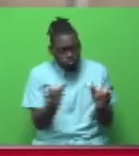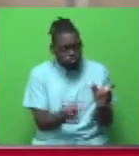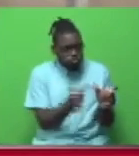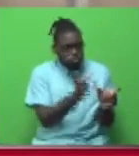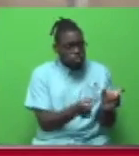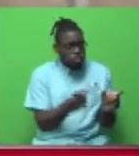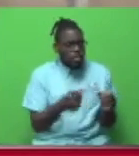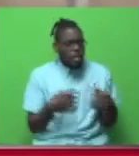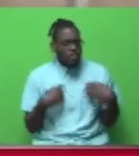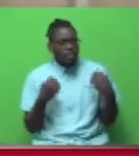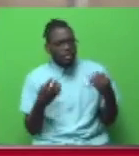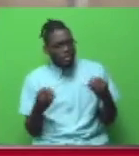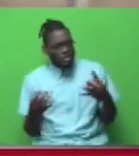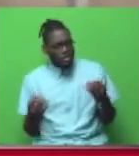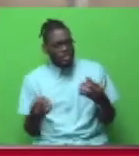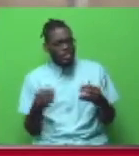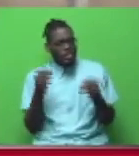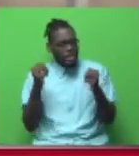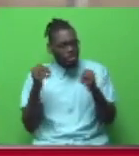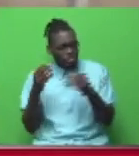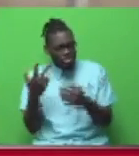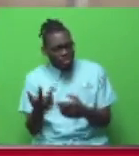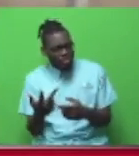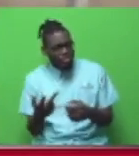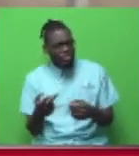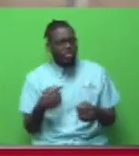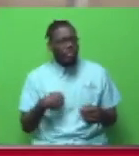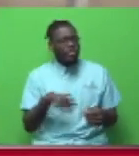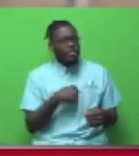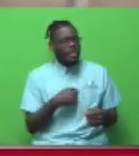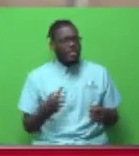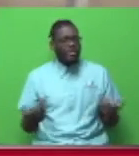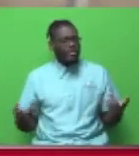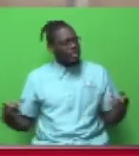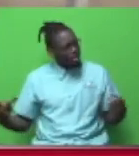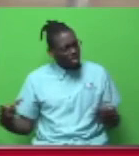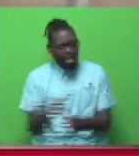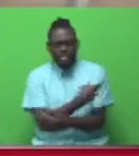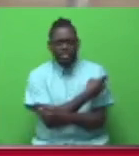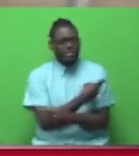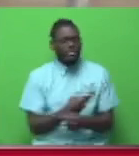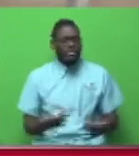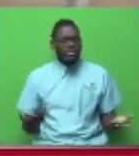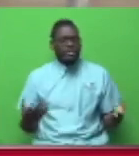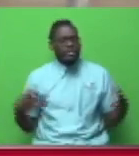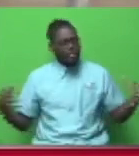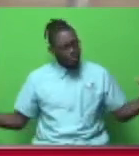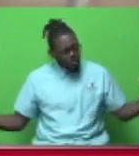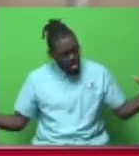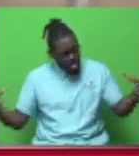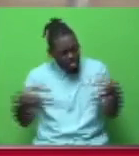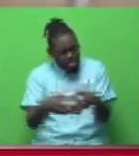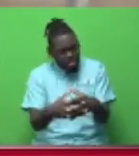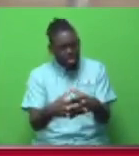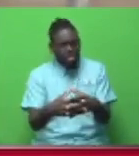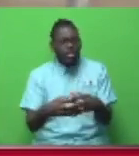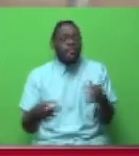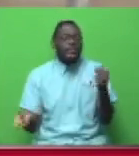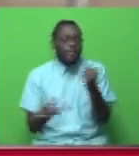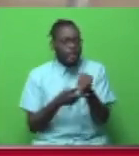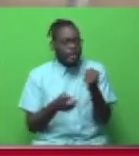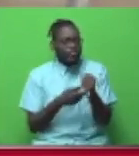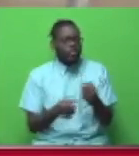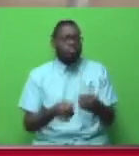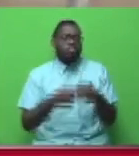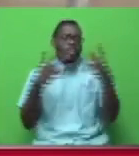expenditure, we were able to cut the expenditure significantly. Another thing that I want to make reference to, and I wouldn't get